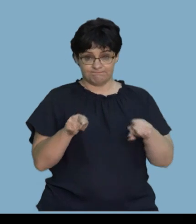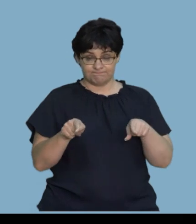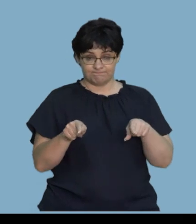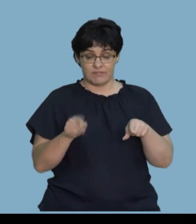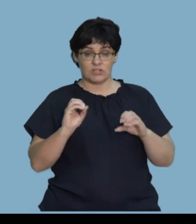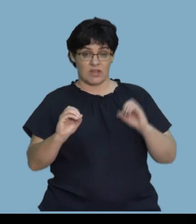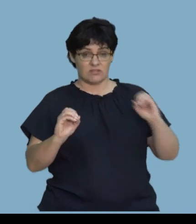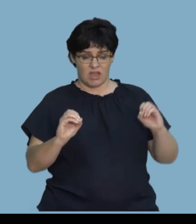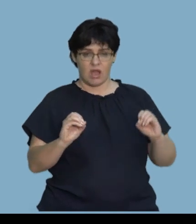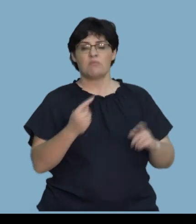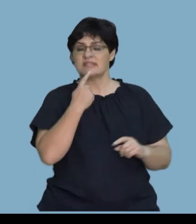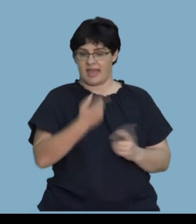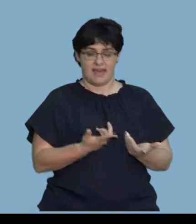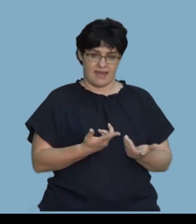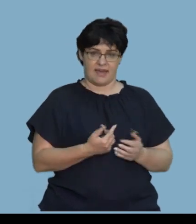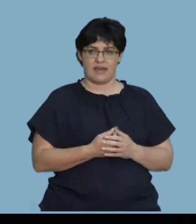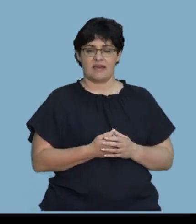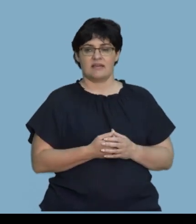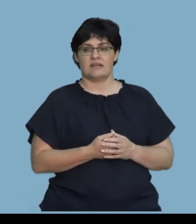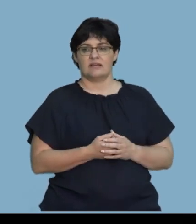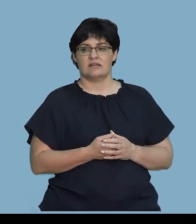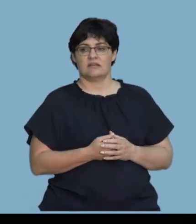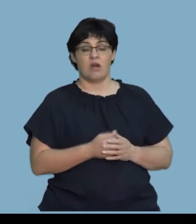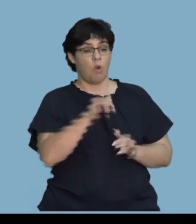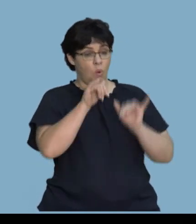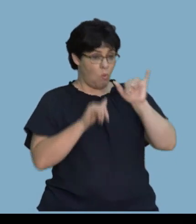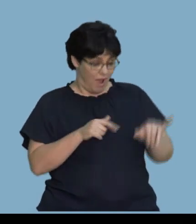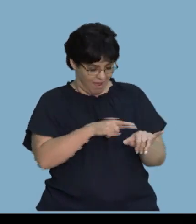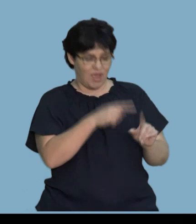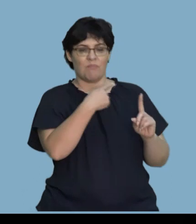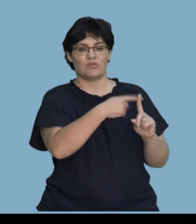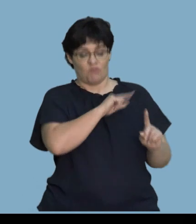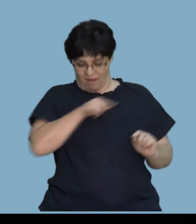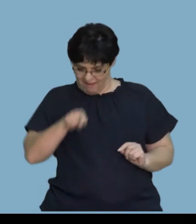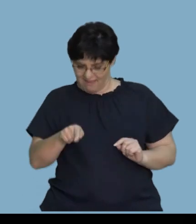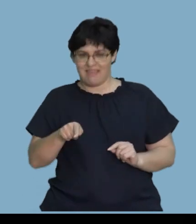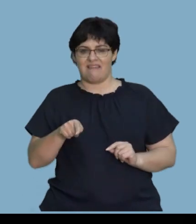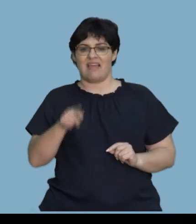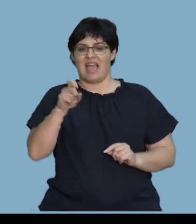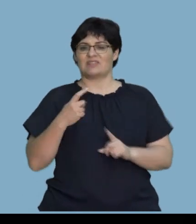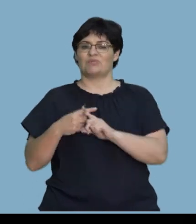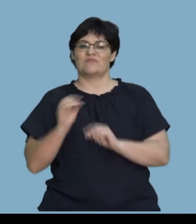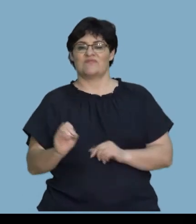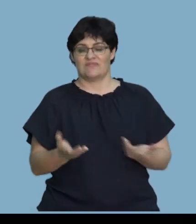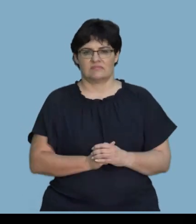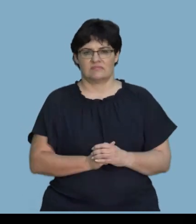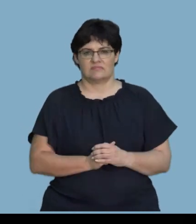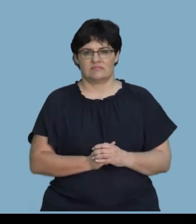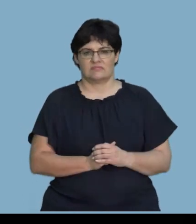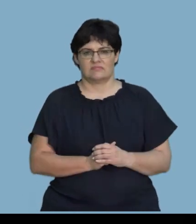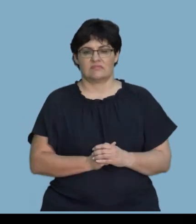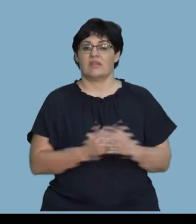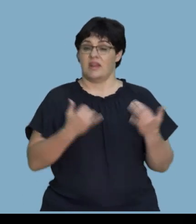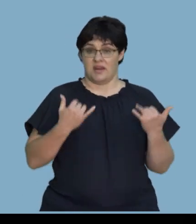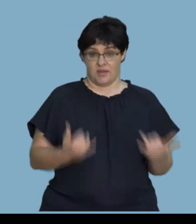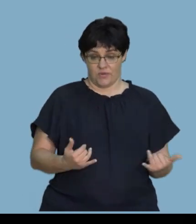can immediately say sphere y is also positively charged, right? And then